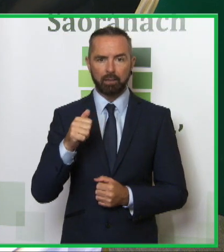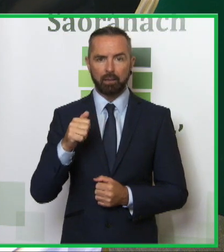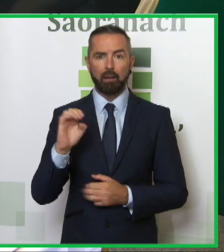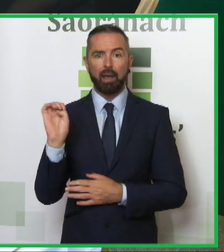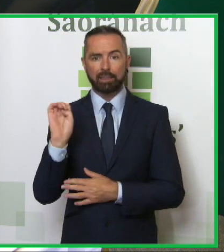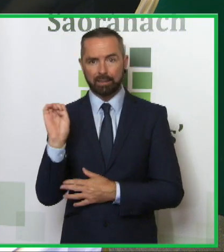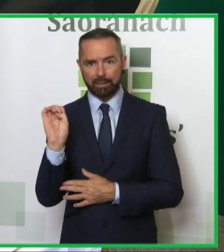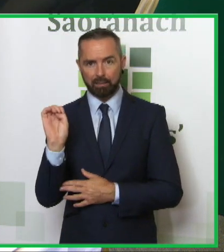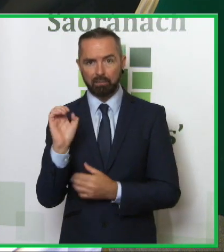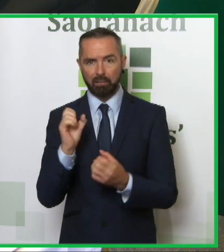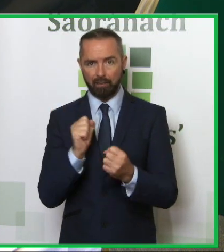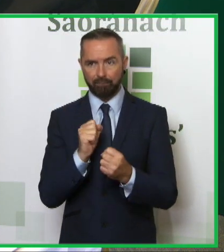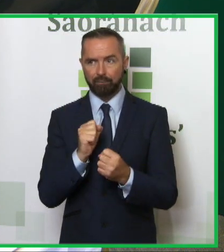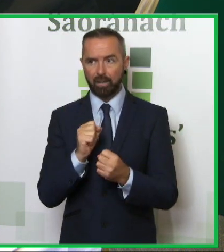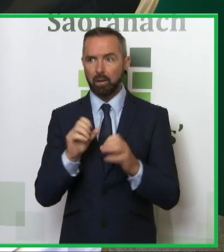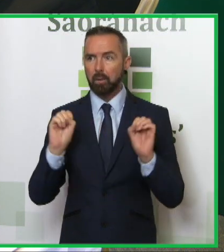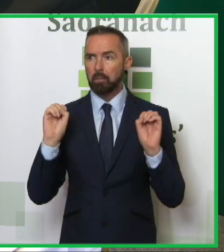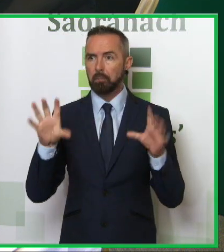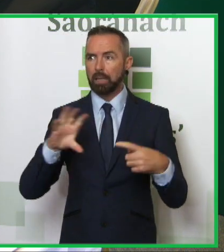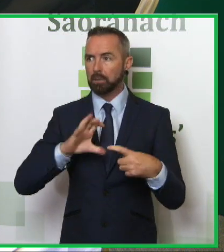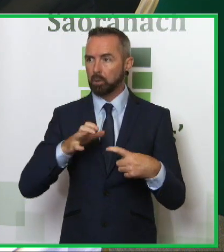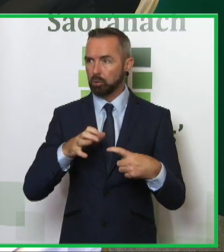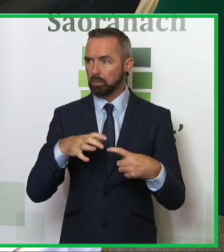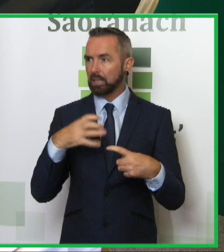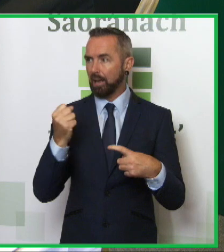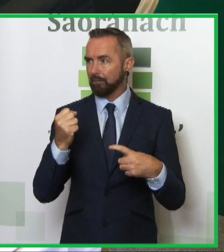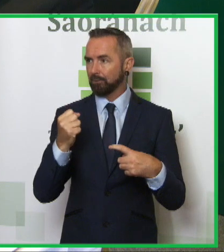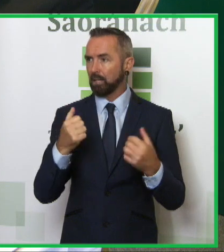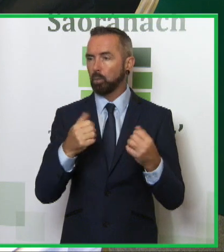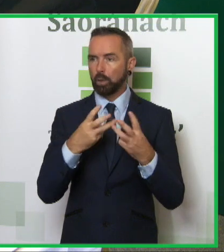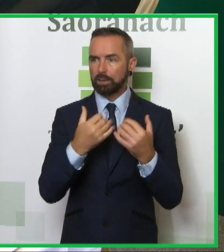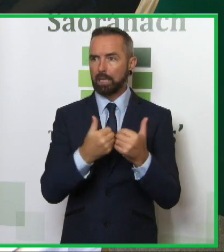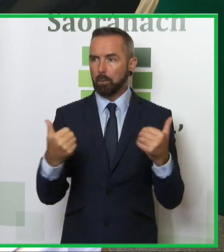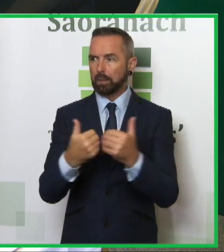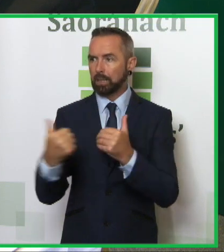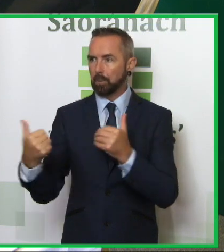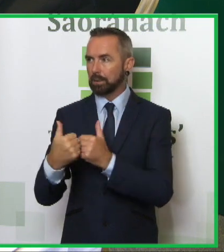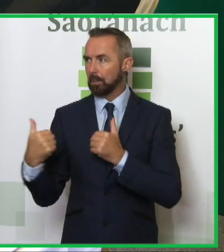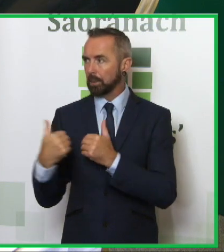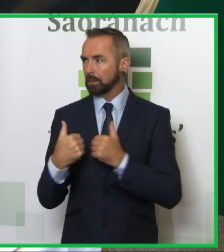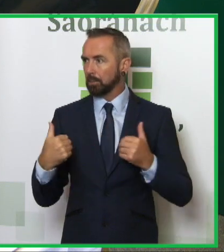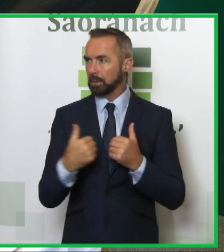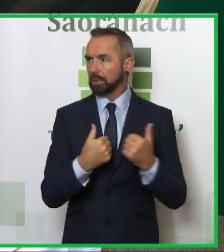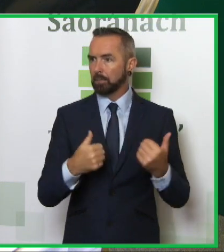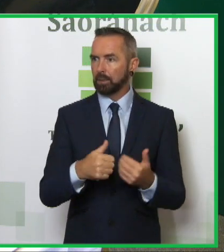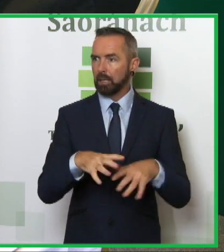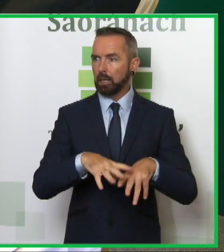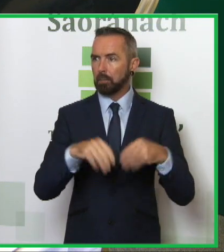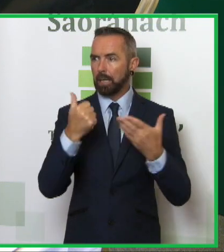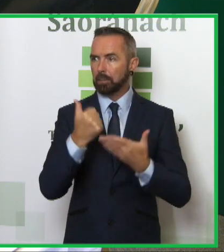ecstasy, magic mushrooms, I think was indicated. Sorry,